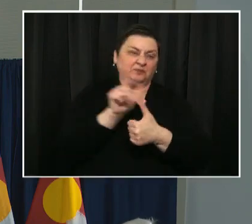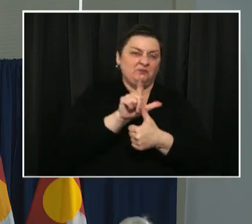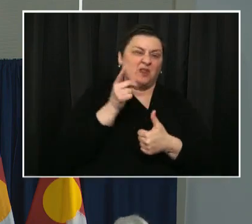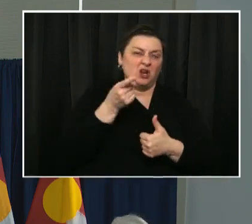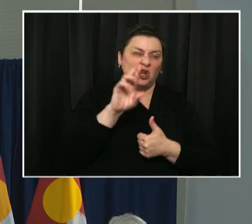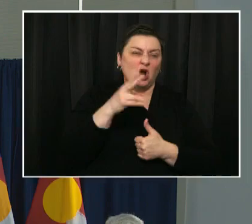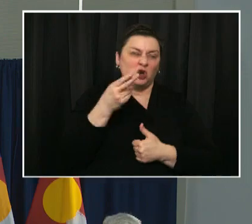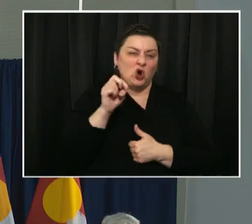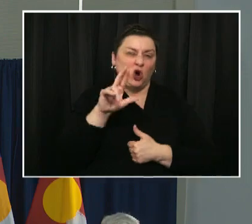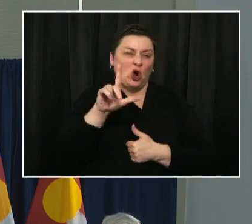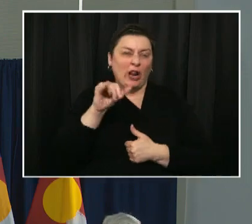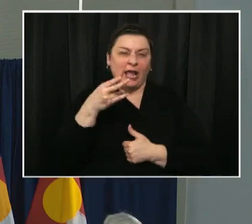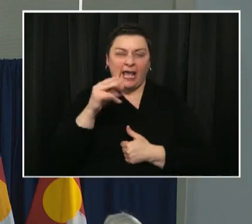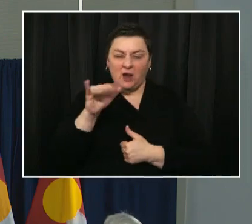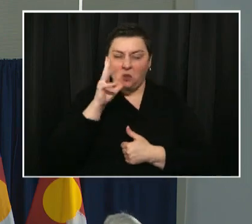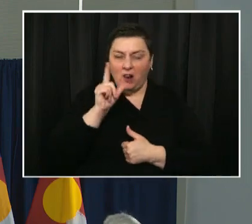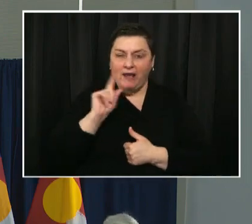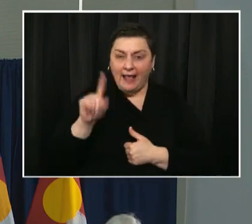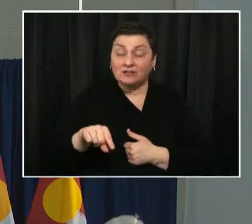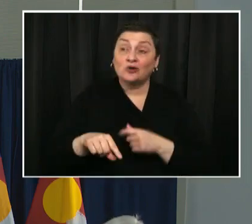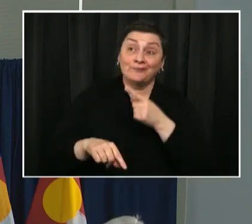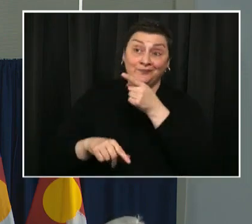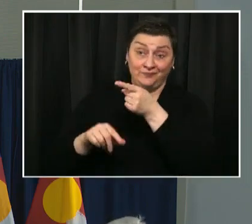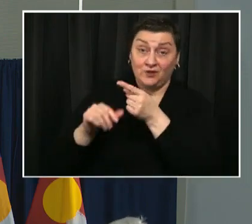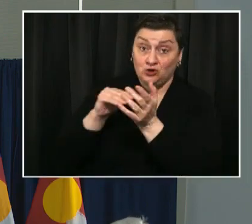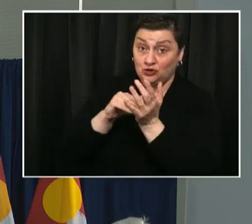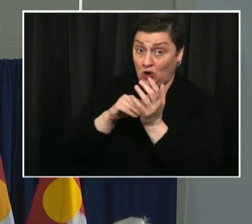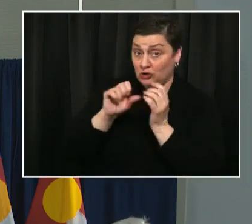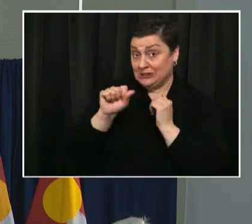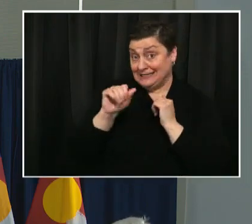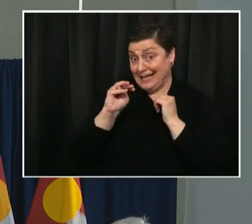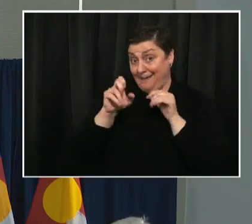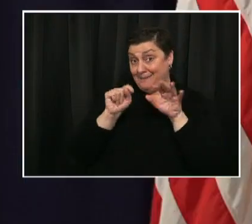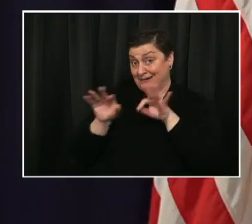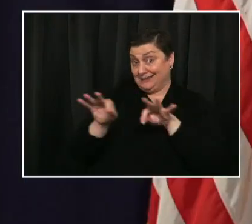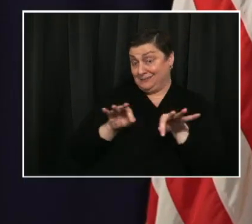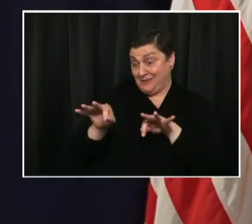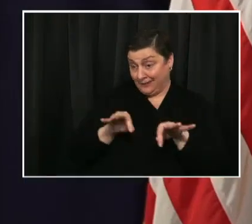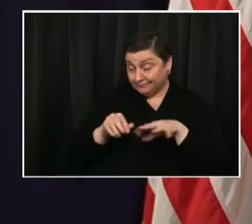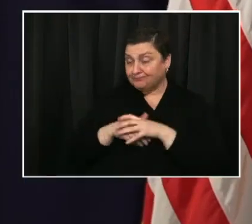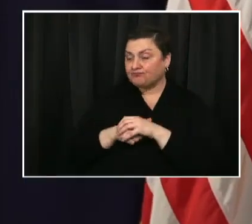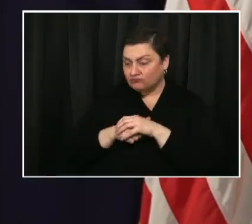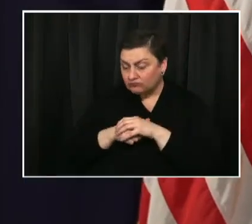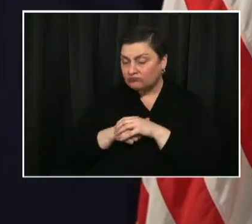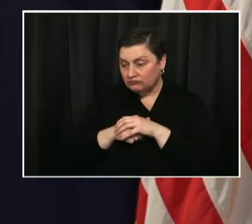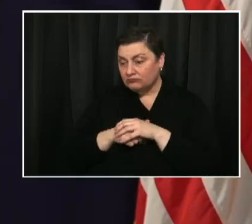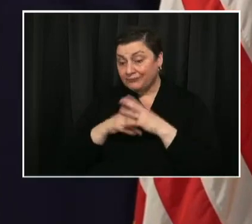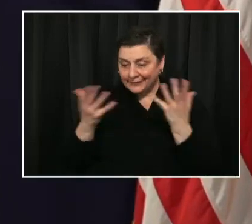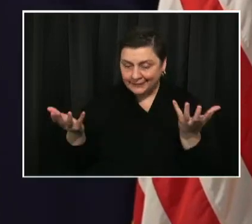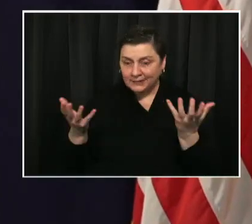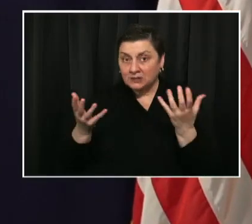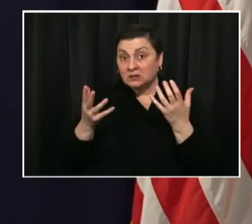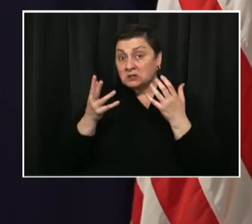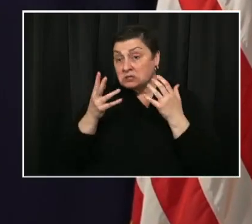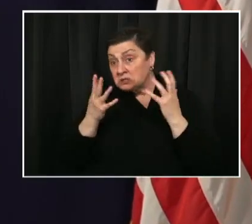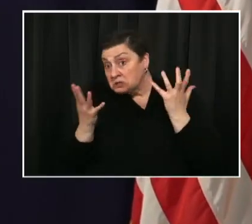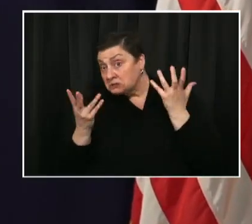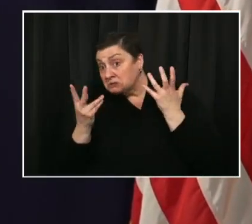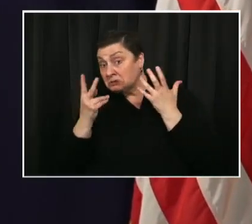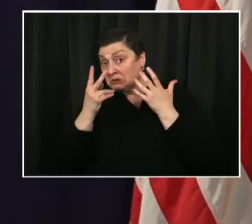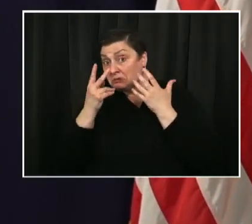start. So as Dr. Samet was just explaining, we have the benefit in front of us, which